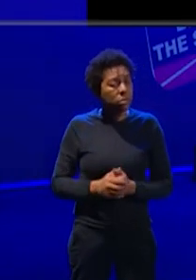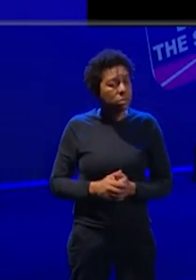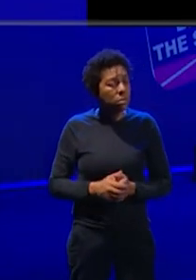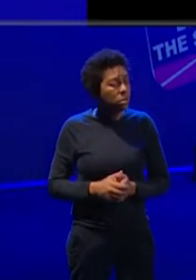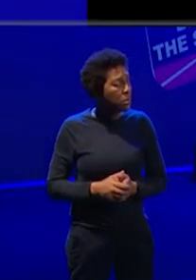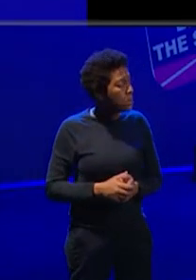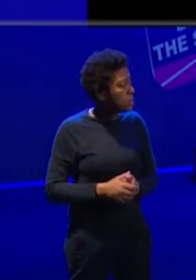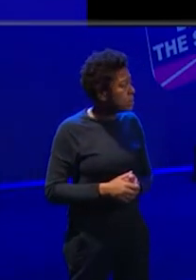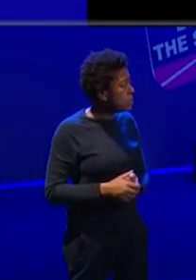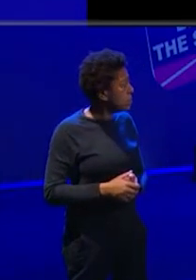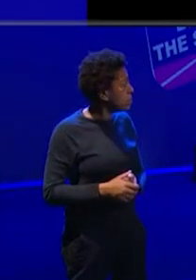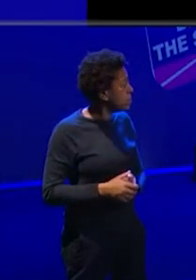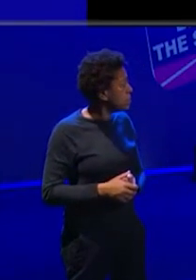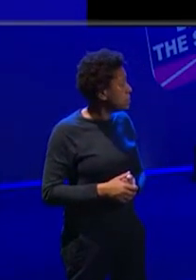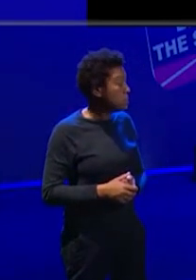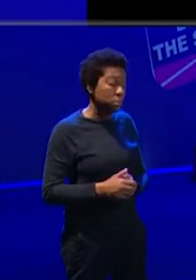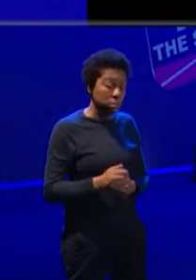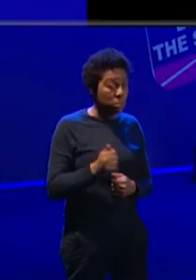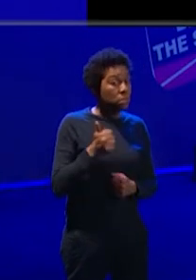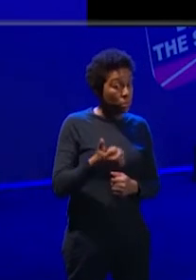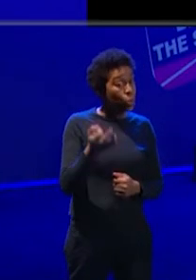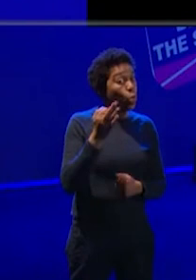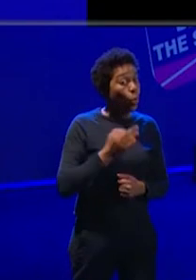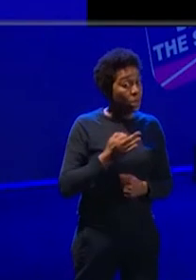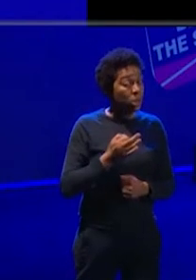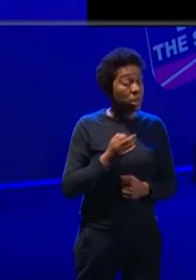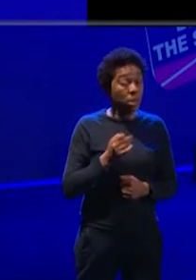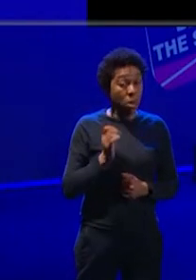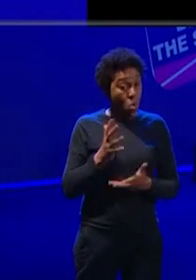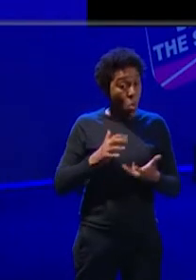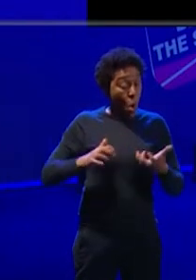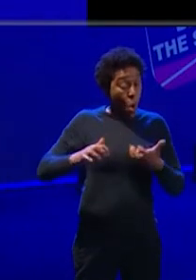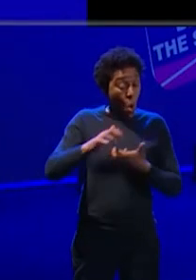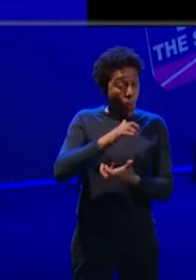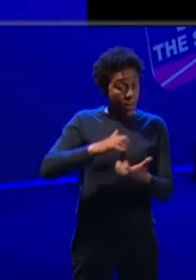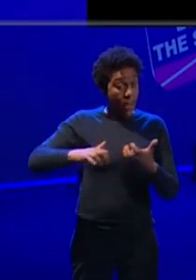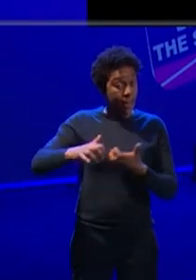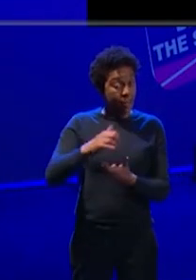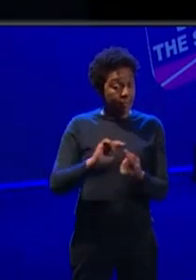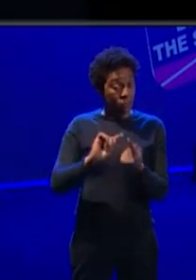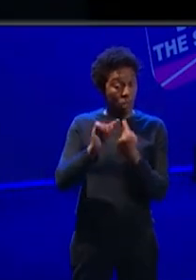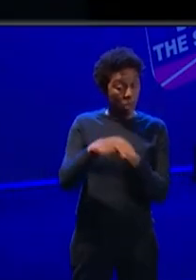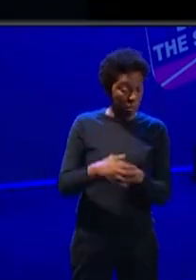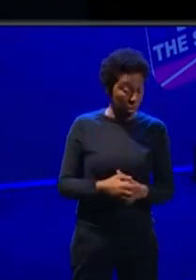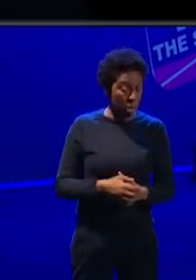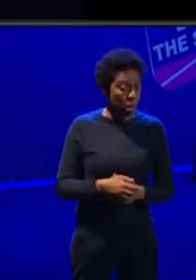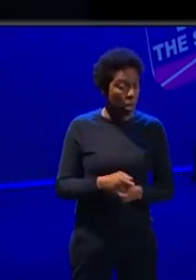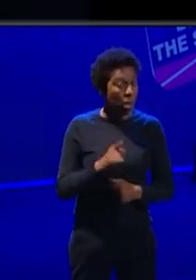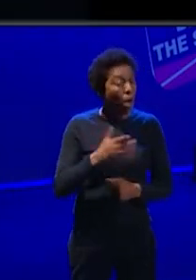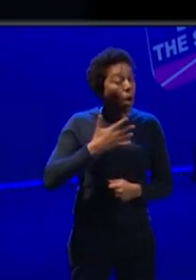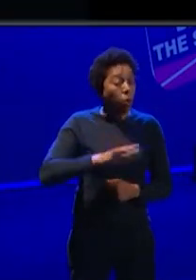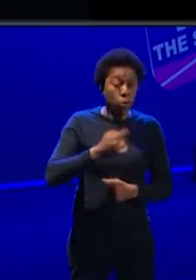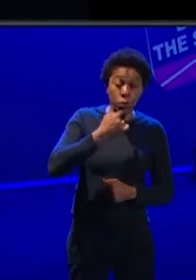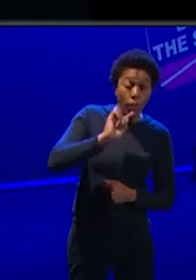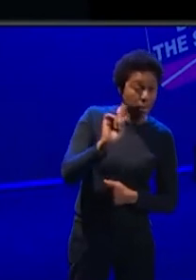I think it's a really good question, and it's a really complicated and difficult one for me to try and work out. I think the only bit I want to comment on